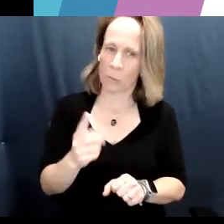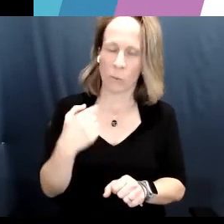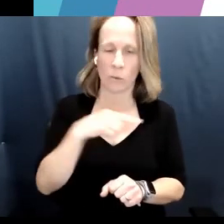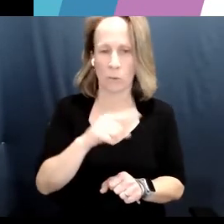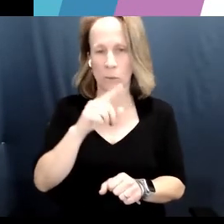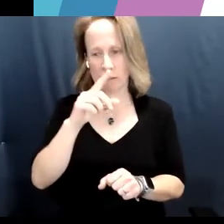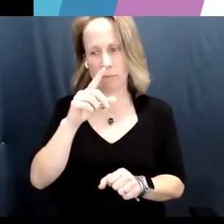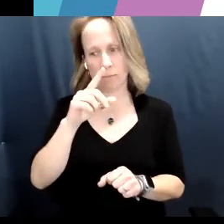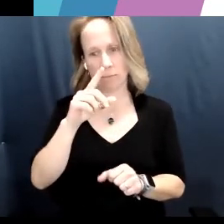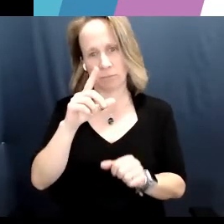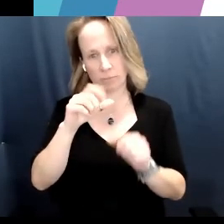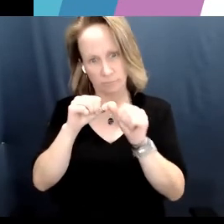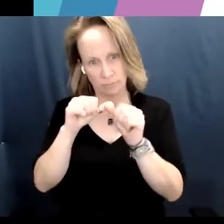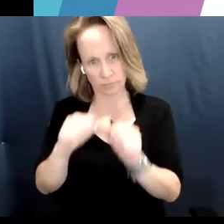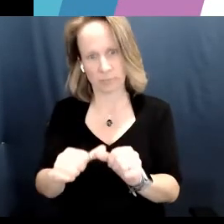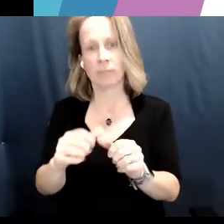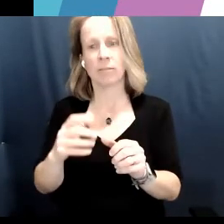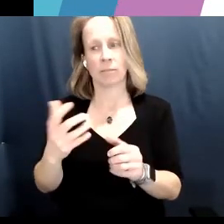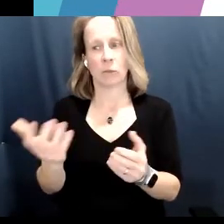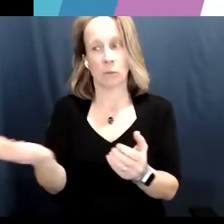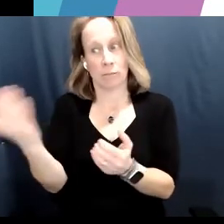increase community engagement.